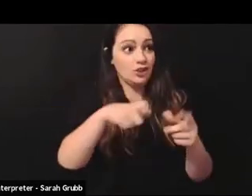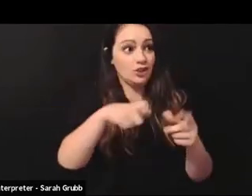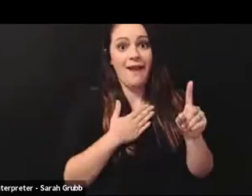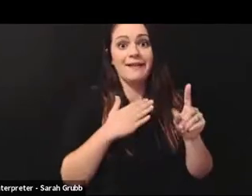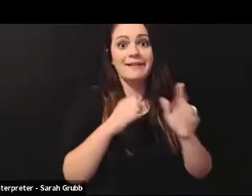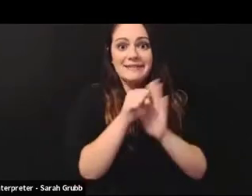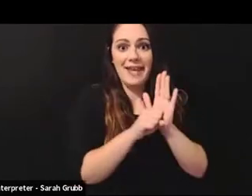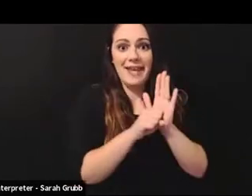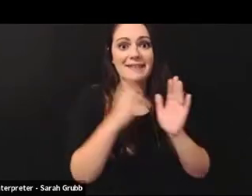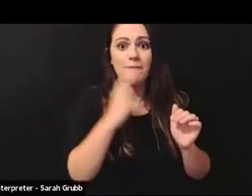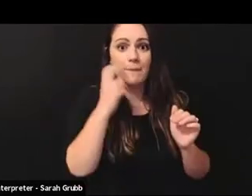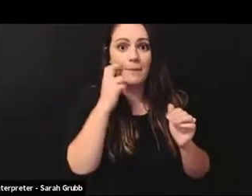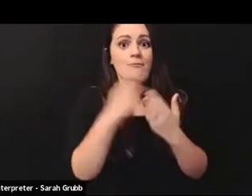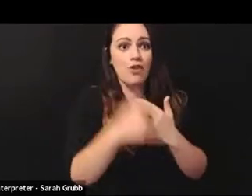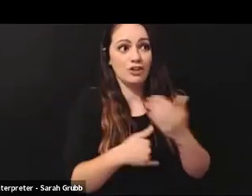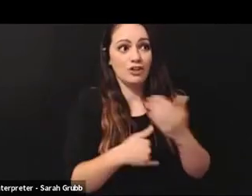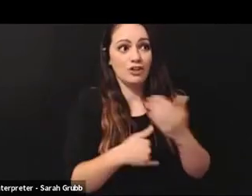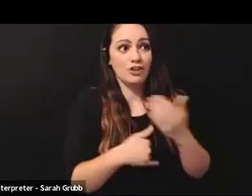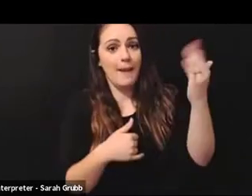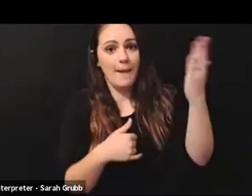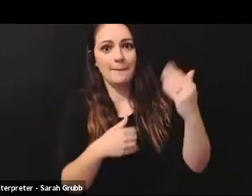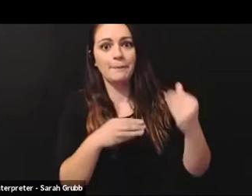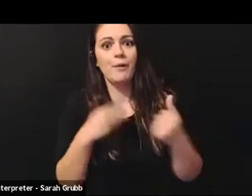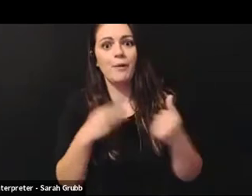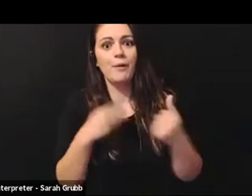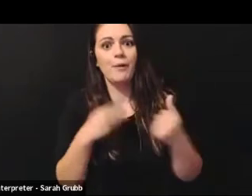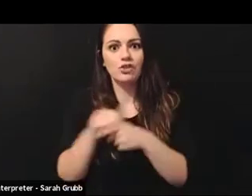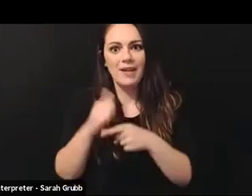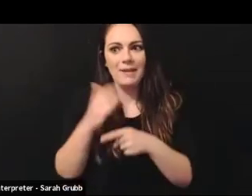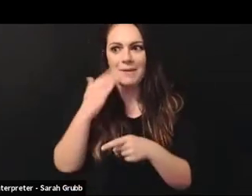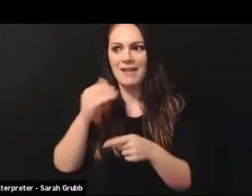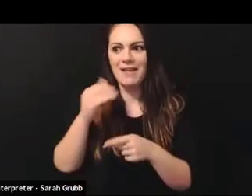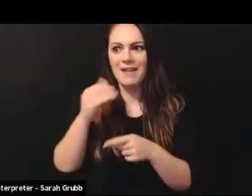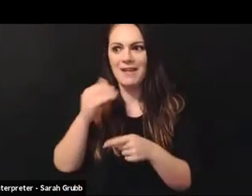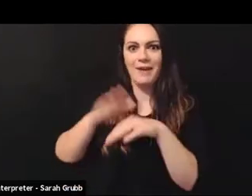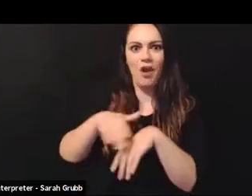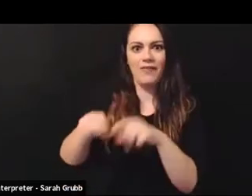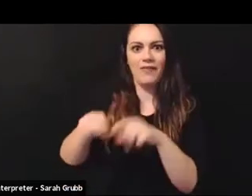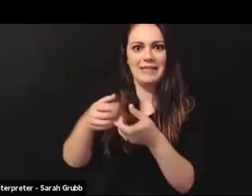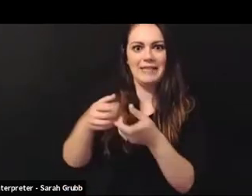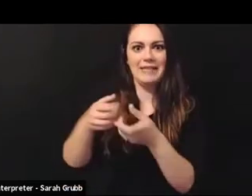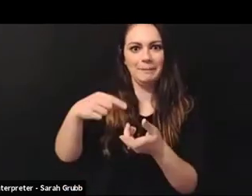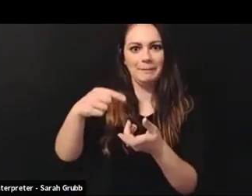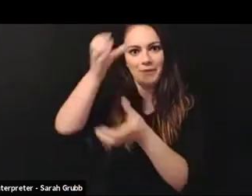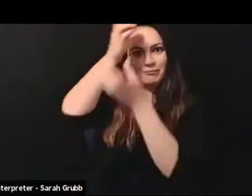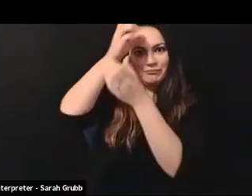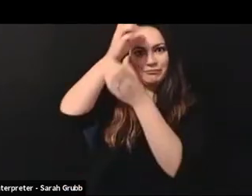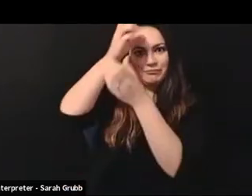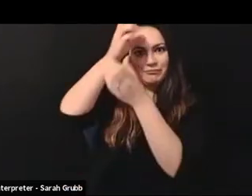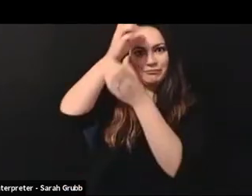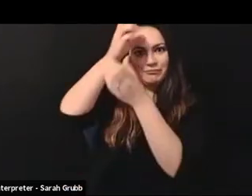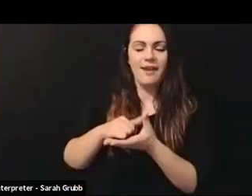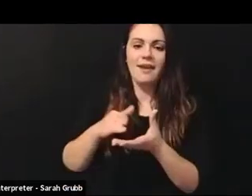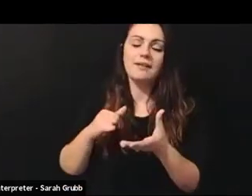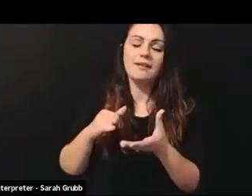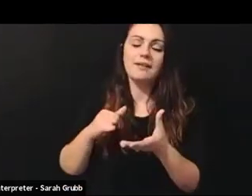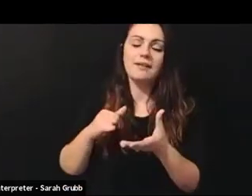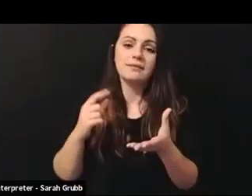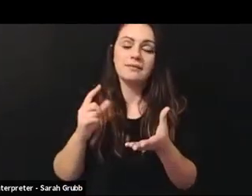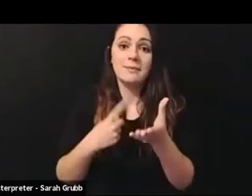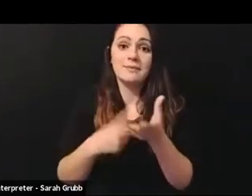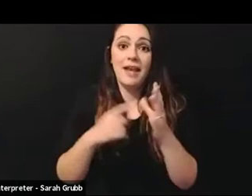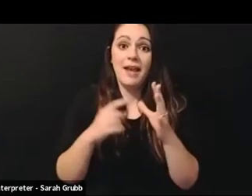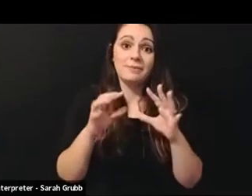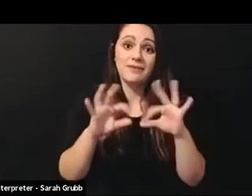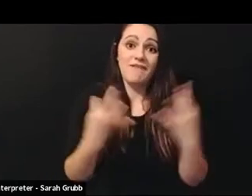provide some training and technical assistance. It oftentimes falls on families to be the people providing that information.